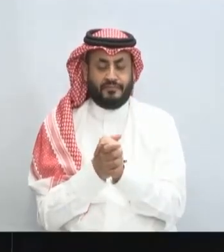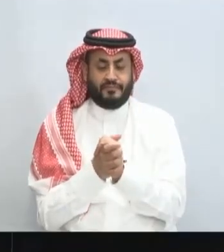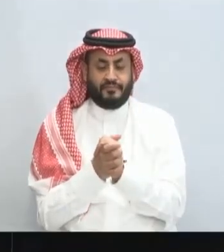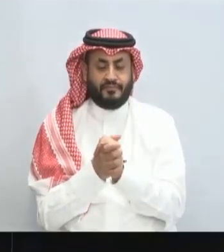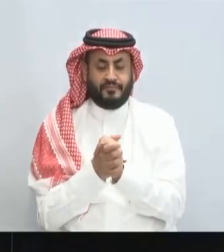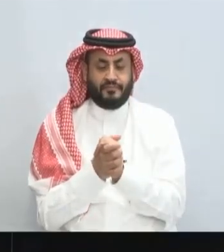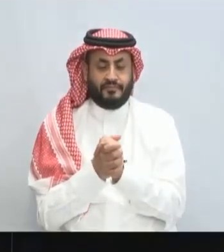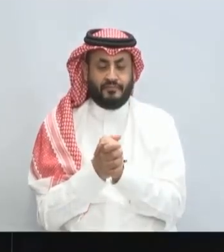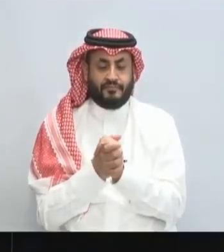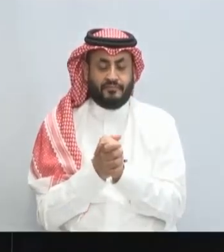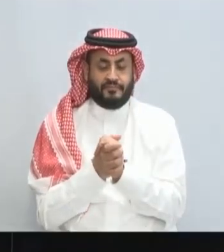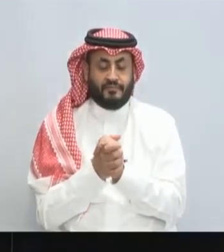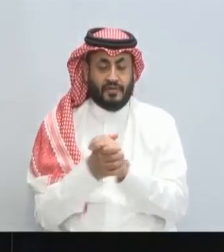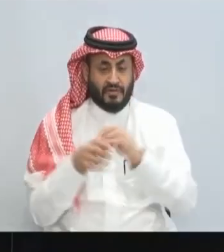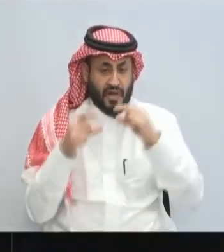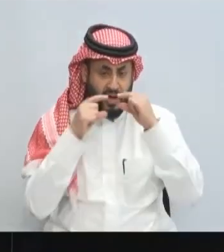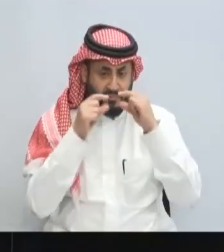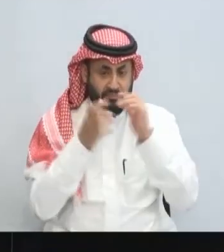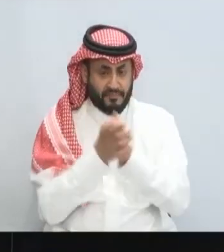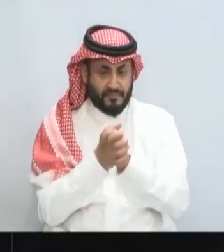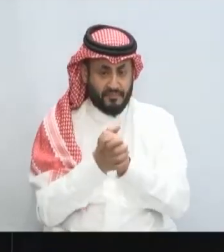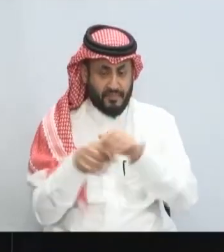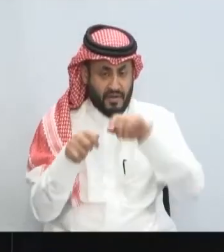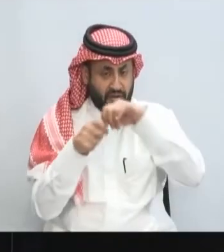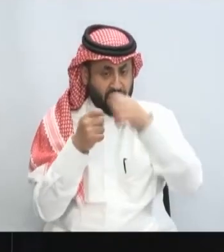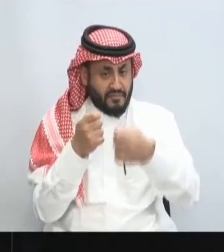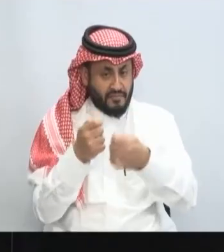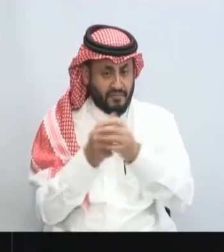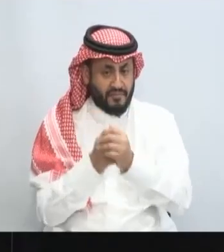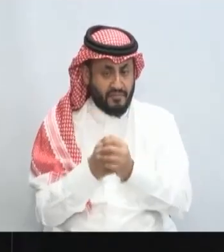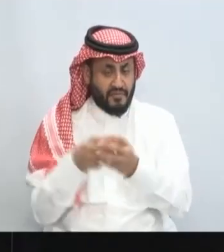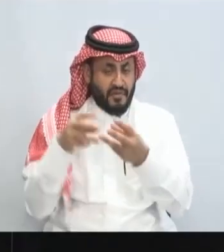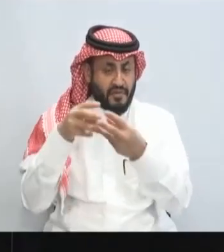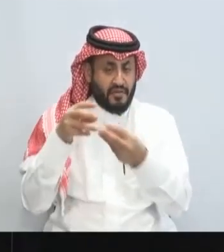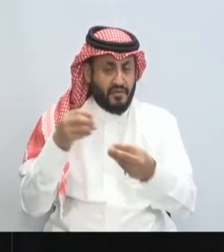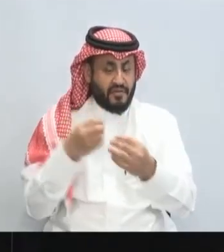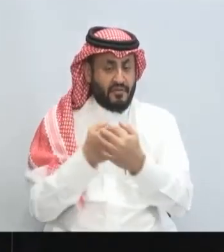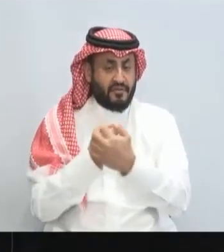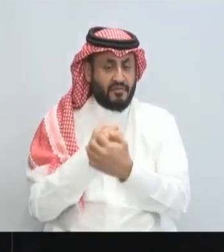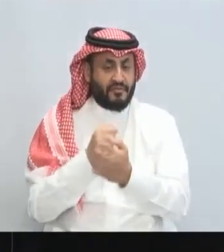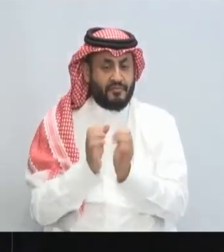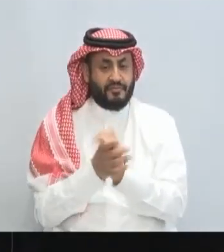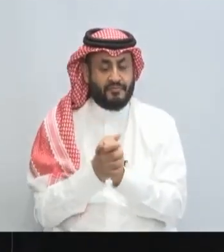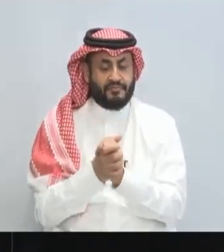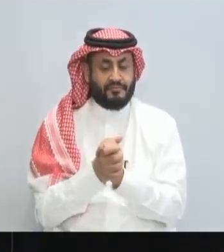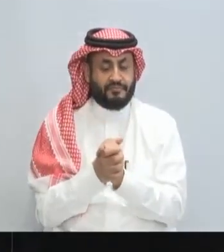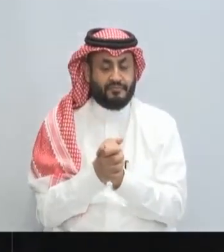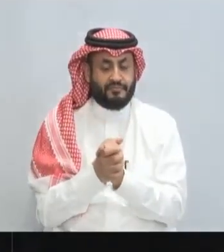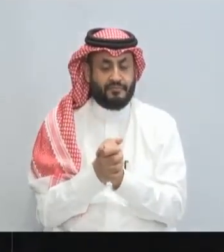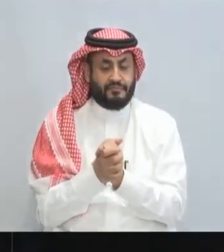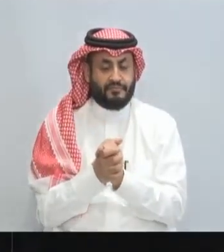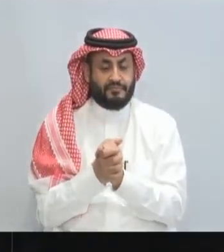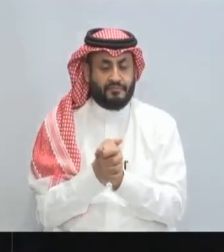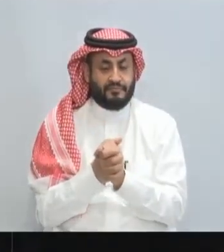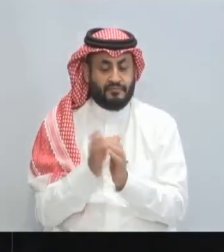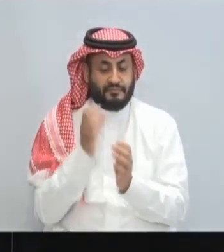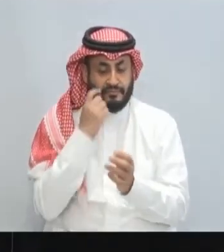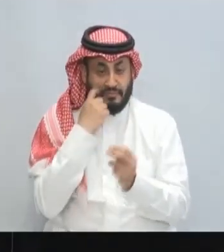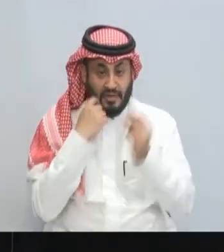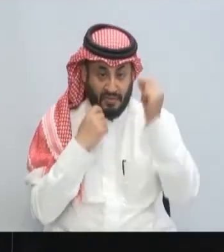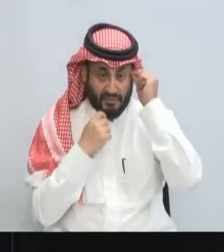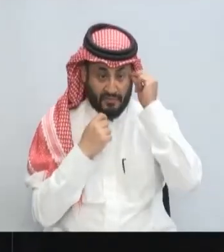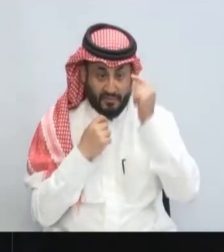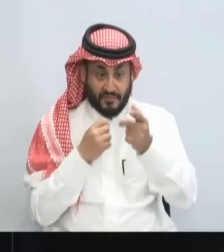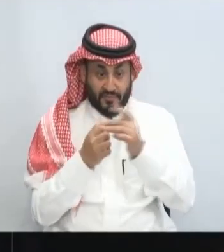is. Is it a sandwich, bananas, or carrots? And also remember that